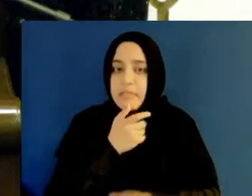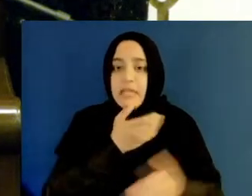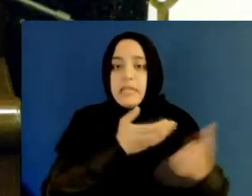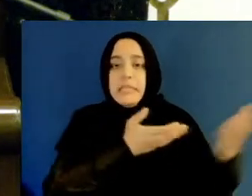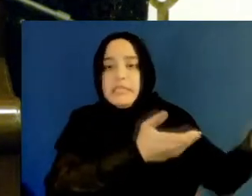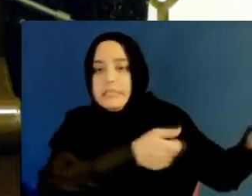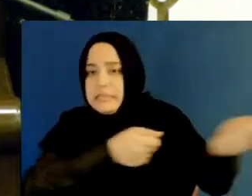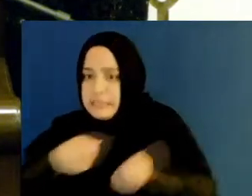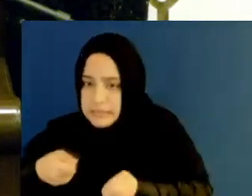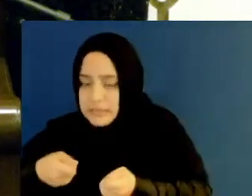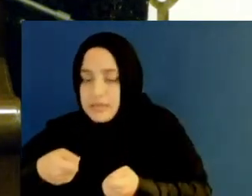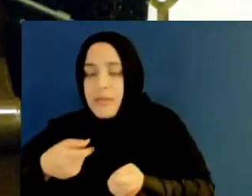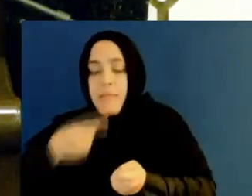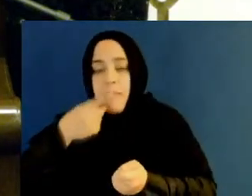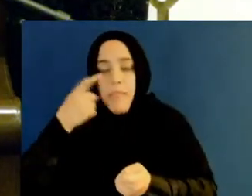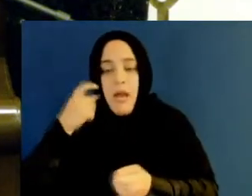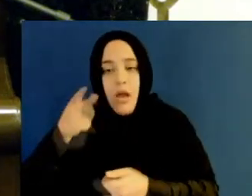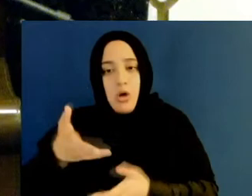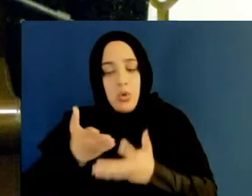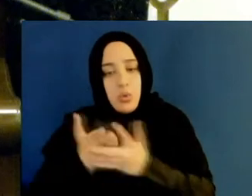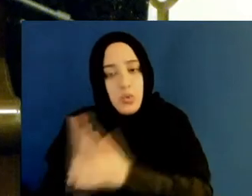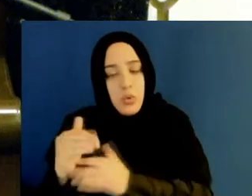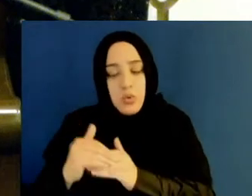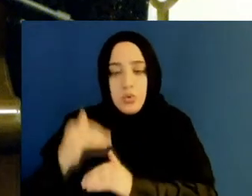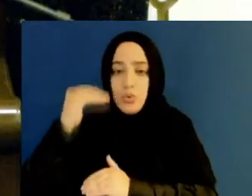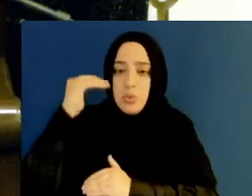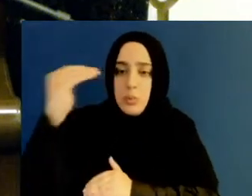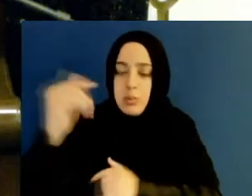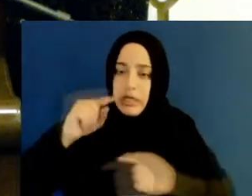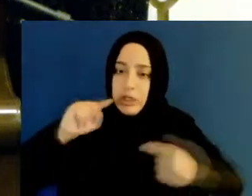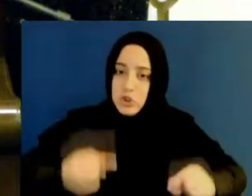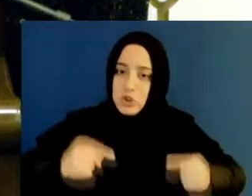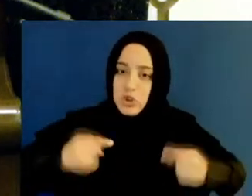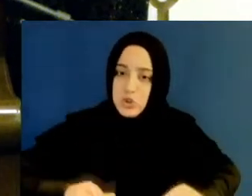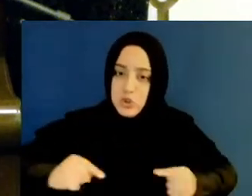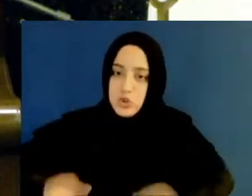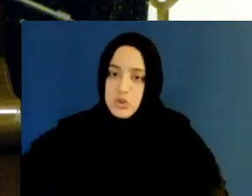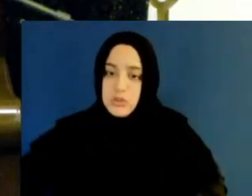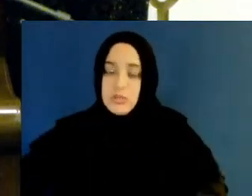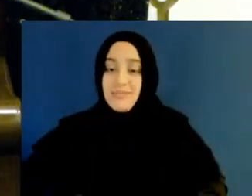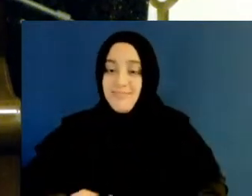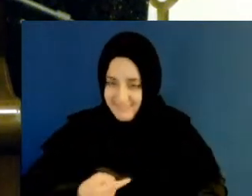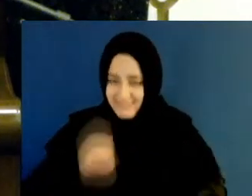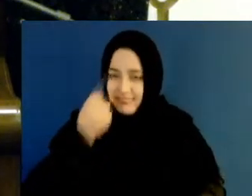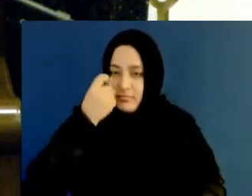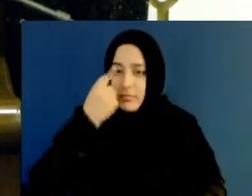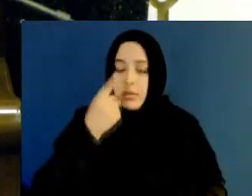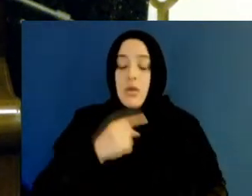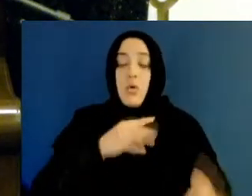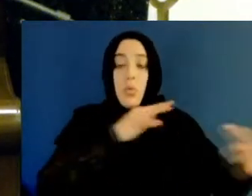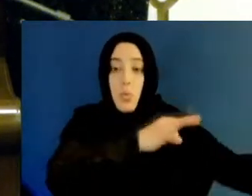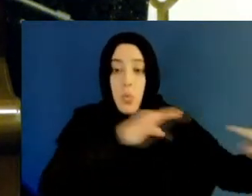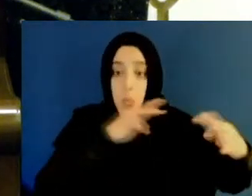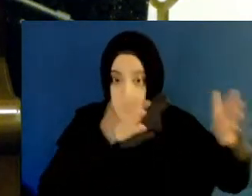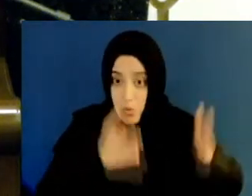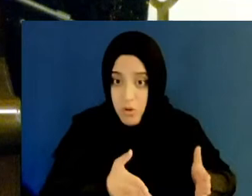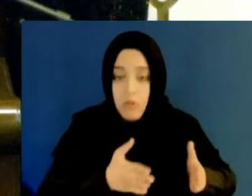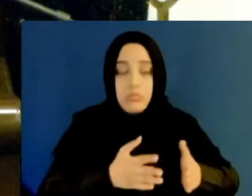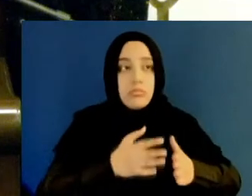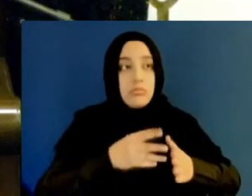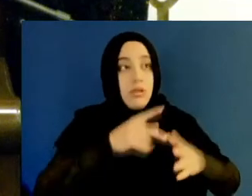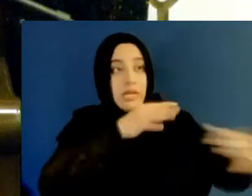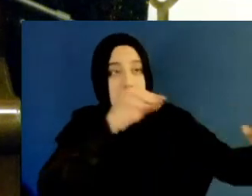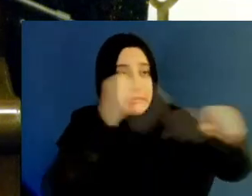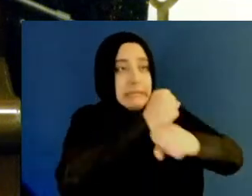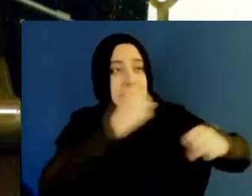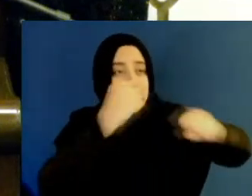a warrior falls down in battle due to the extensive number of